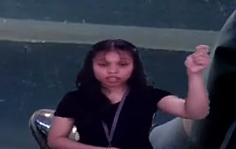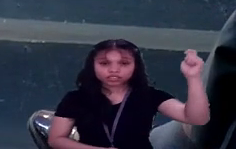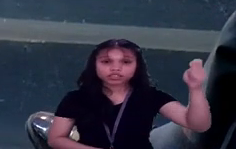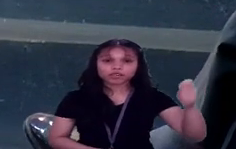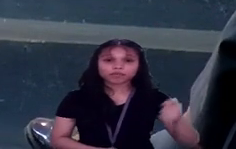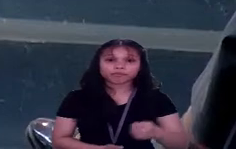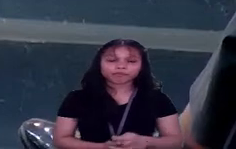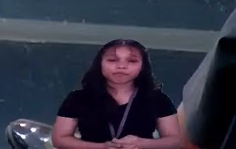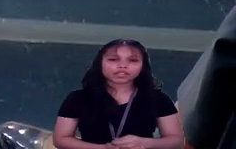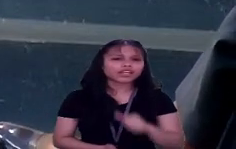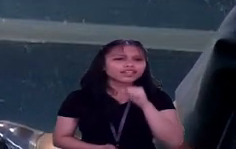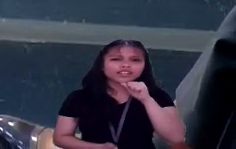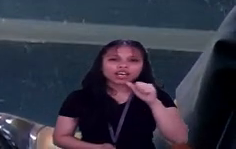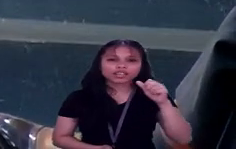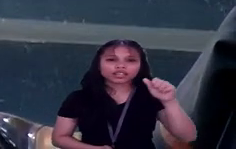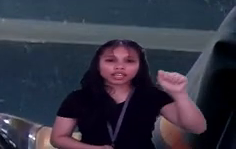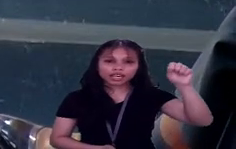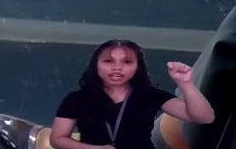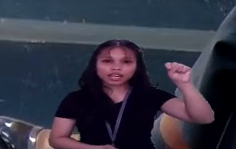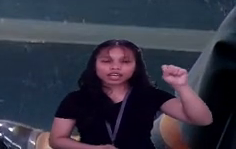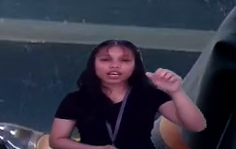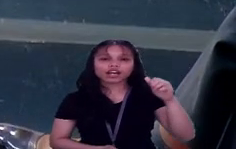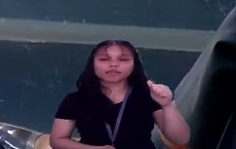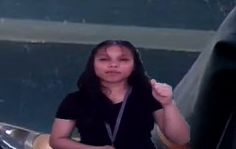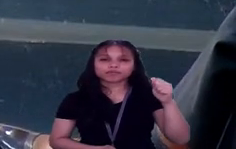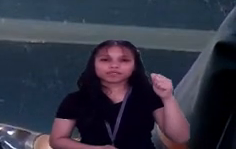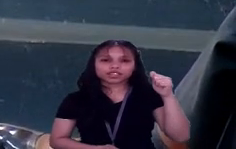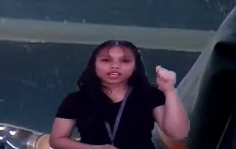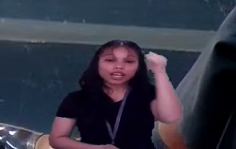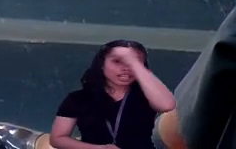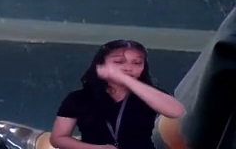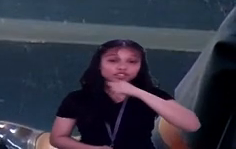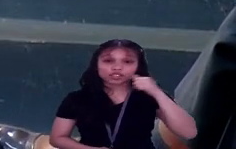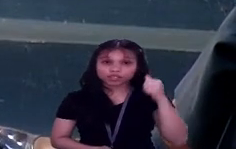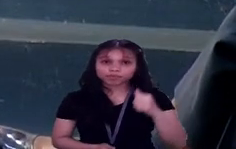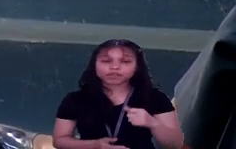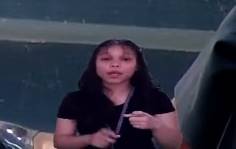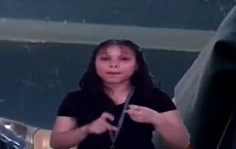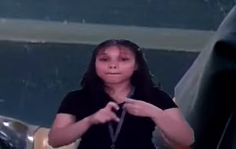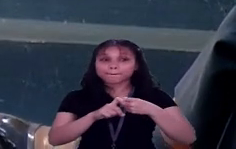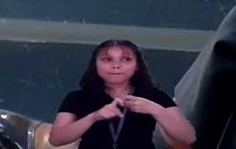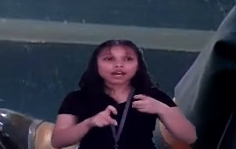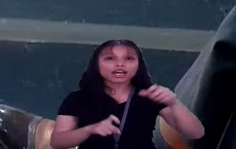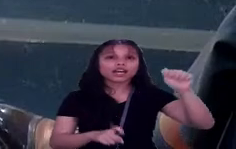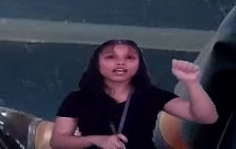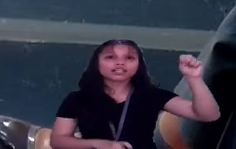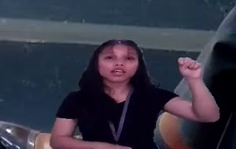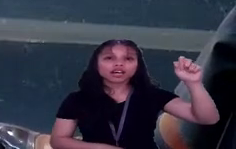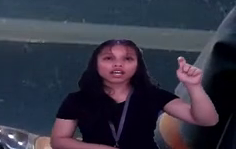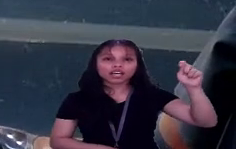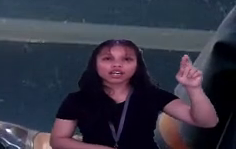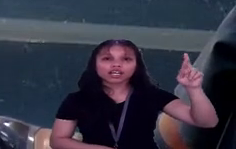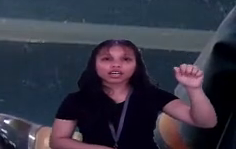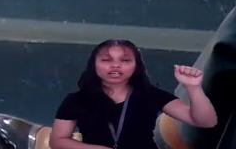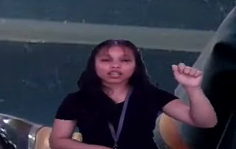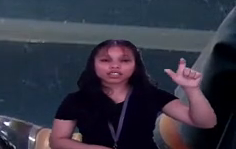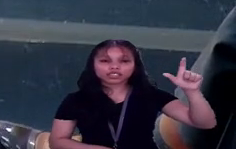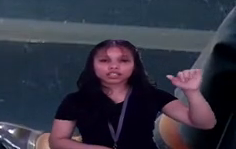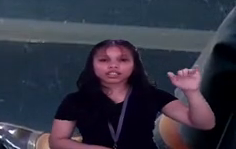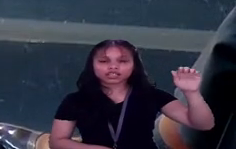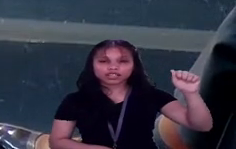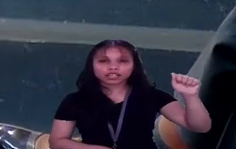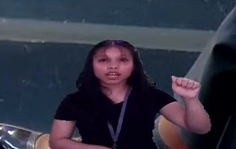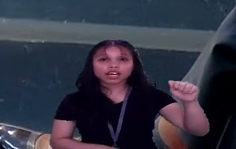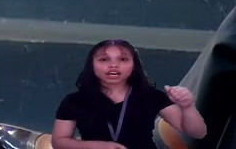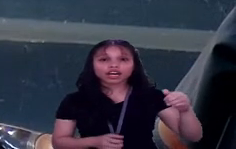a country in Asia, but I'm going to the field of Sydney, Australia. Thank you, Pastor Ken, for allowing me to share my testimony,